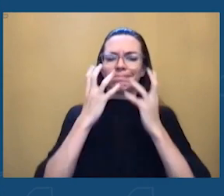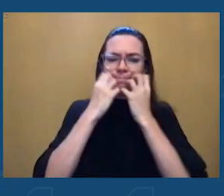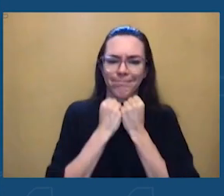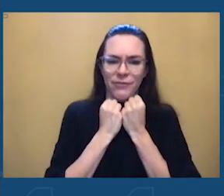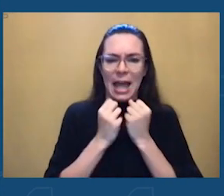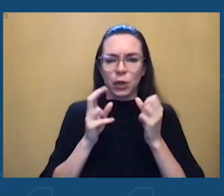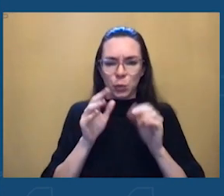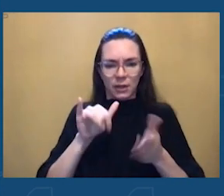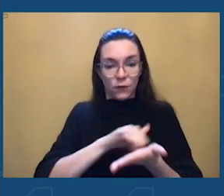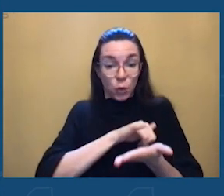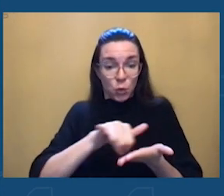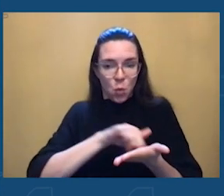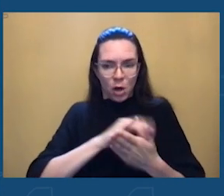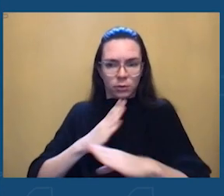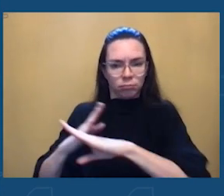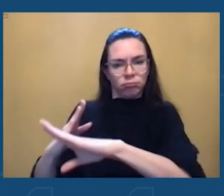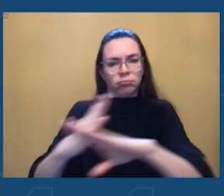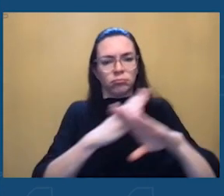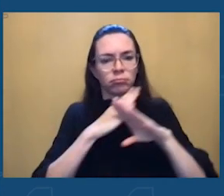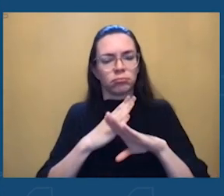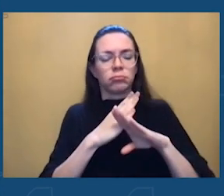leader in survivors' rights.